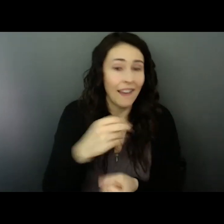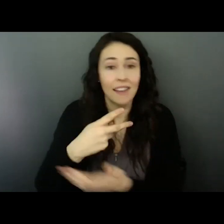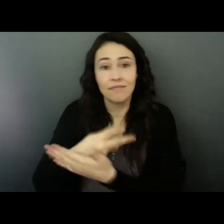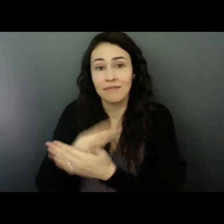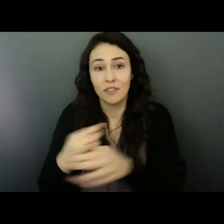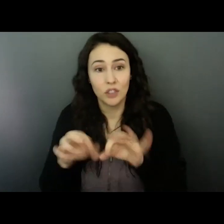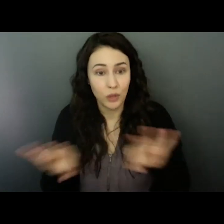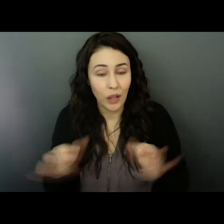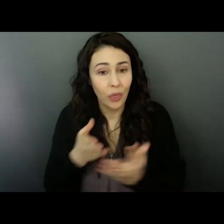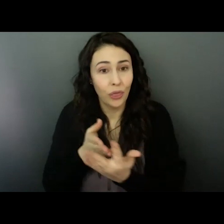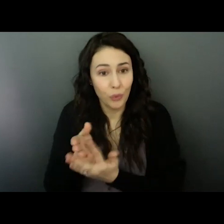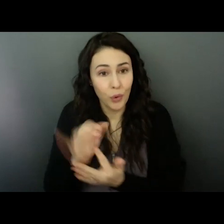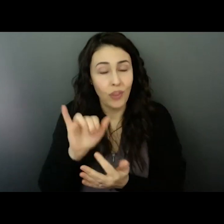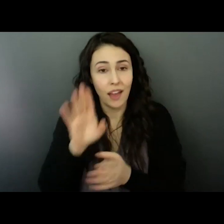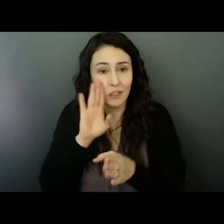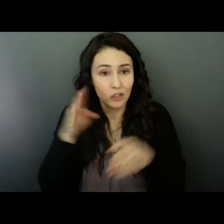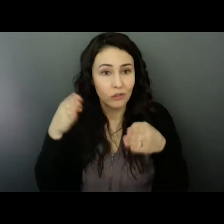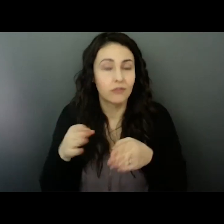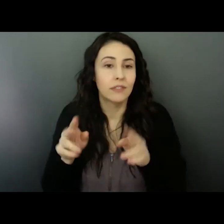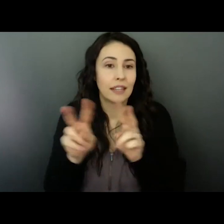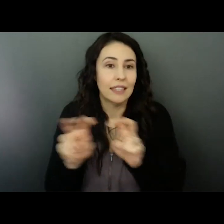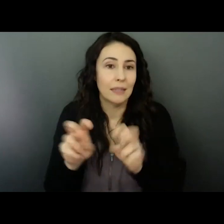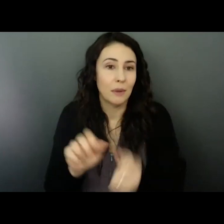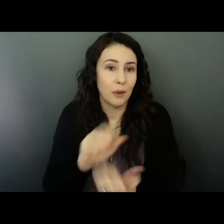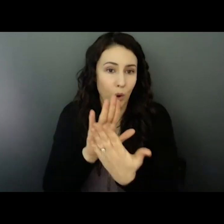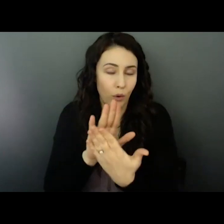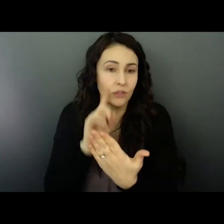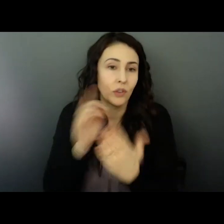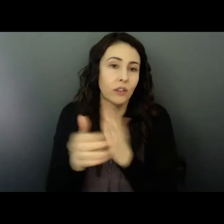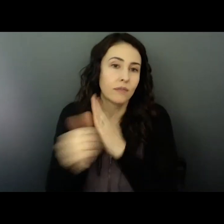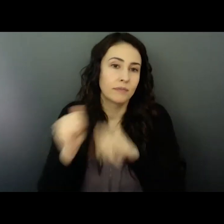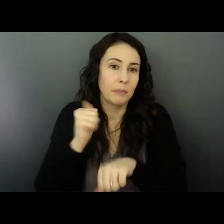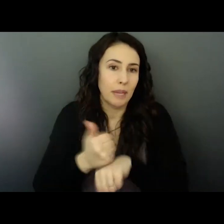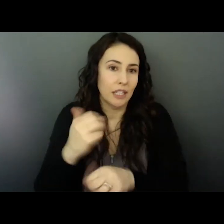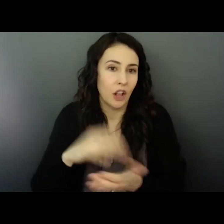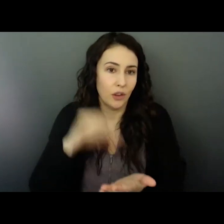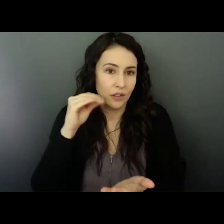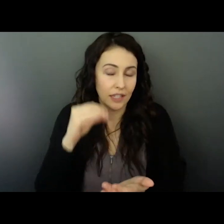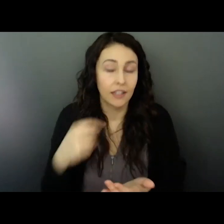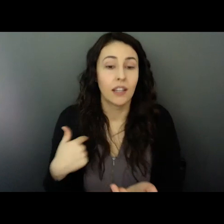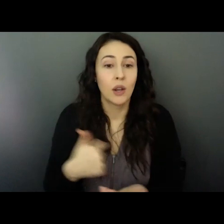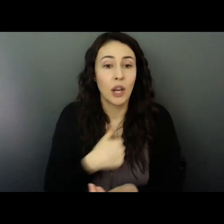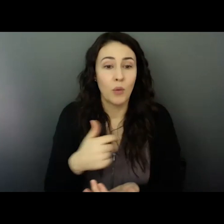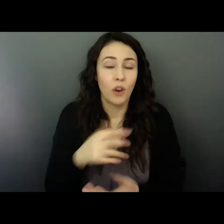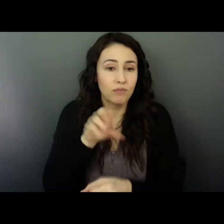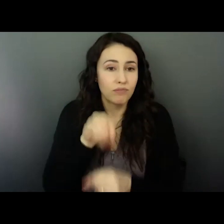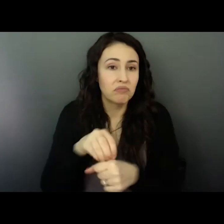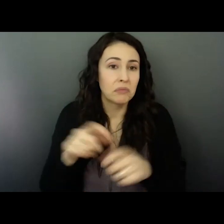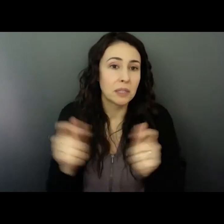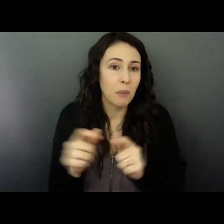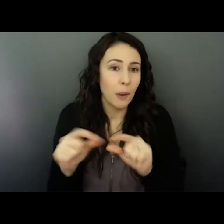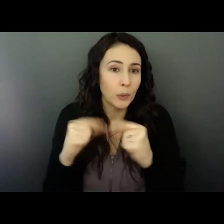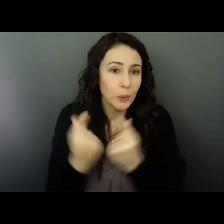to competency-based learning. We were part of a small group of pilot